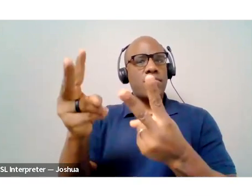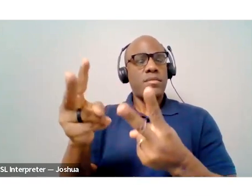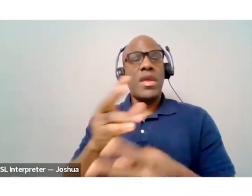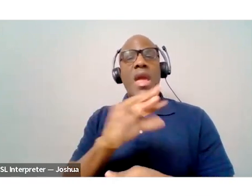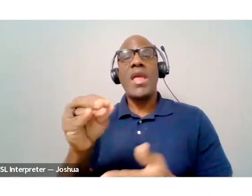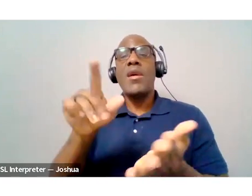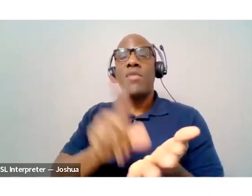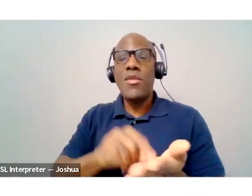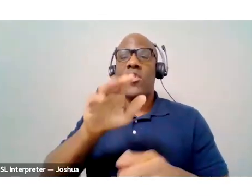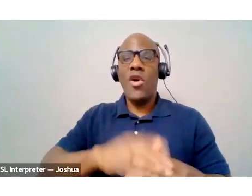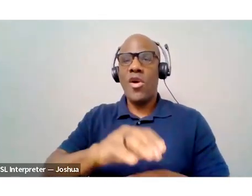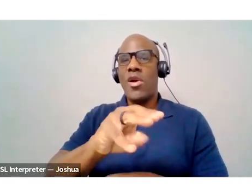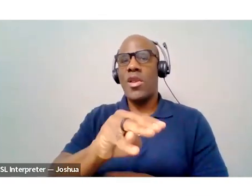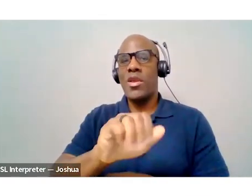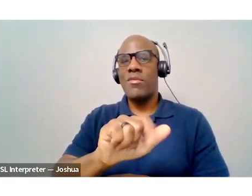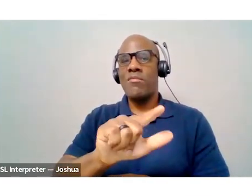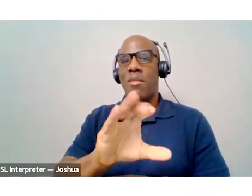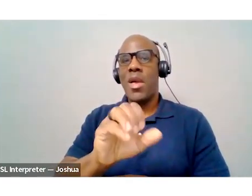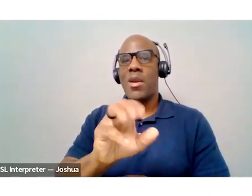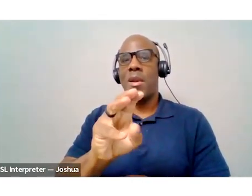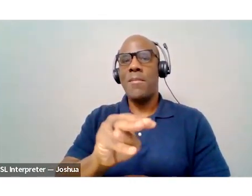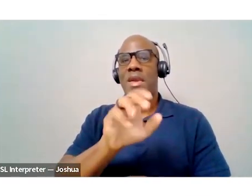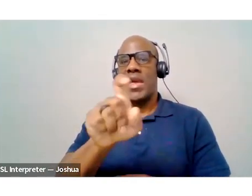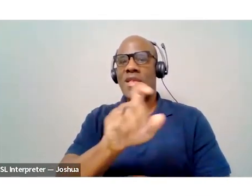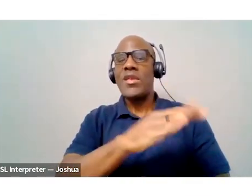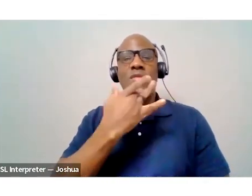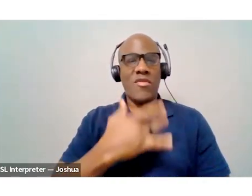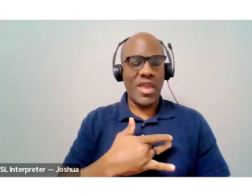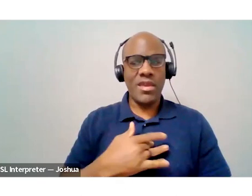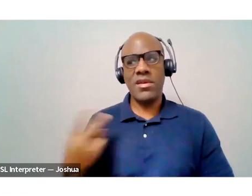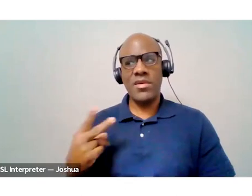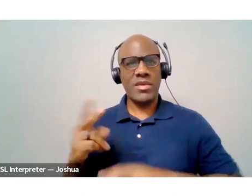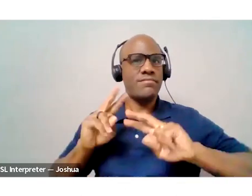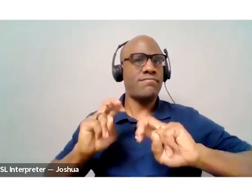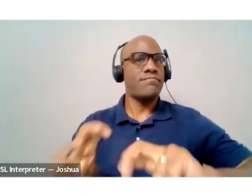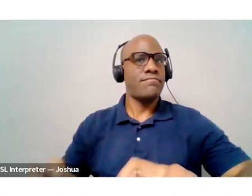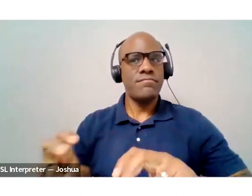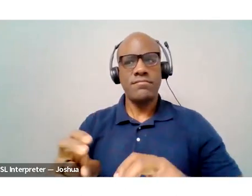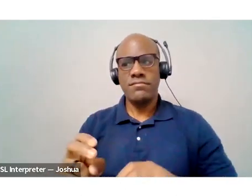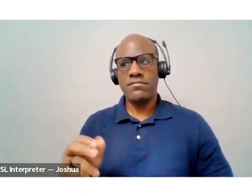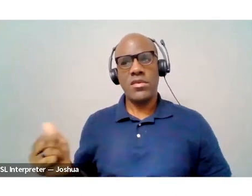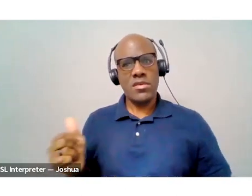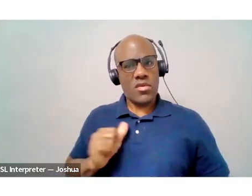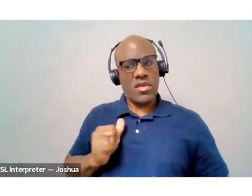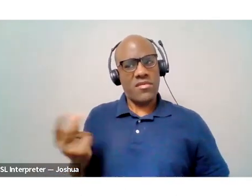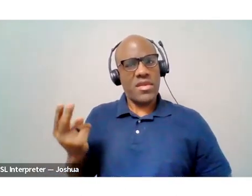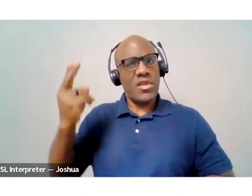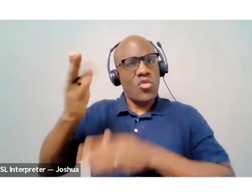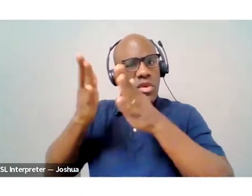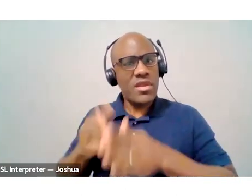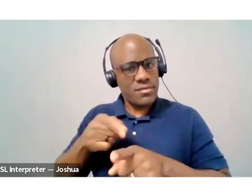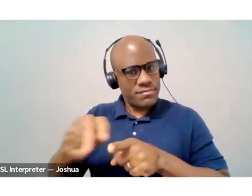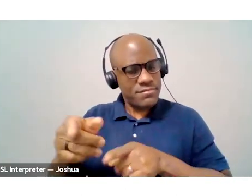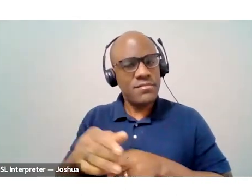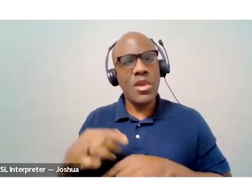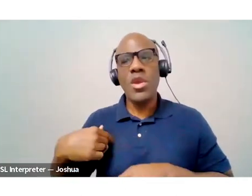about this quote, but we delve a little bit deeper because we're historians, what it's like to be a historian and go archive